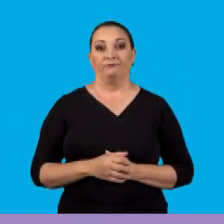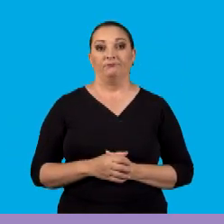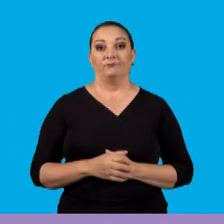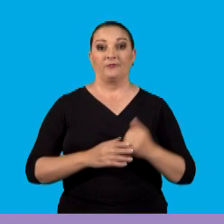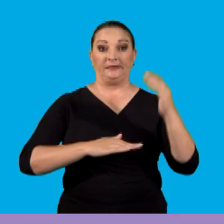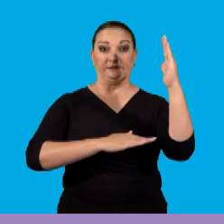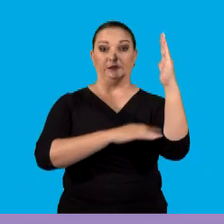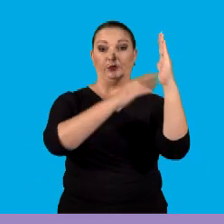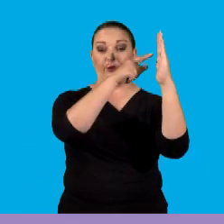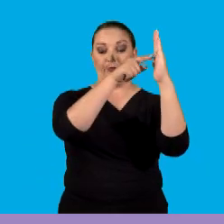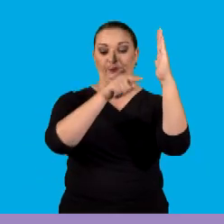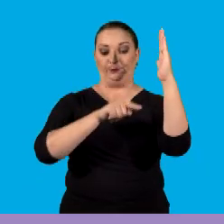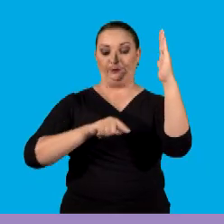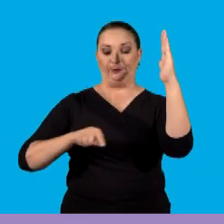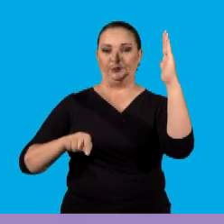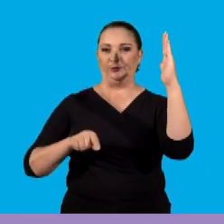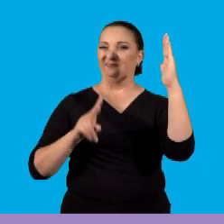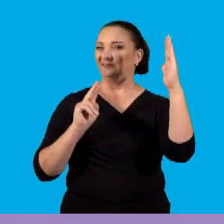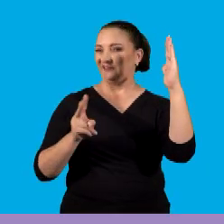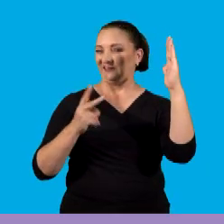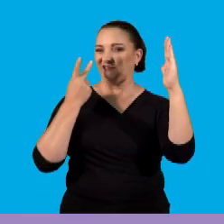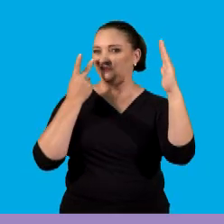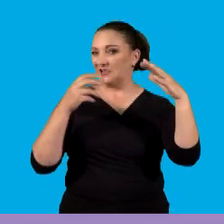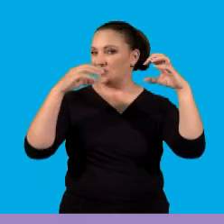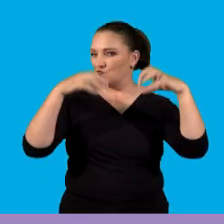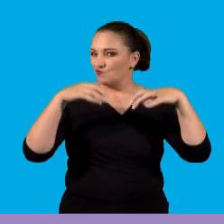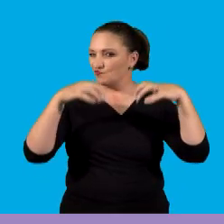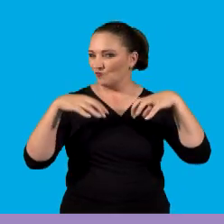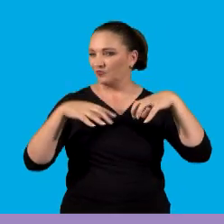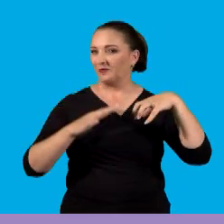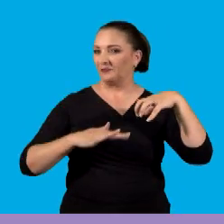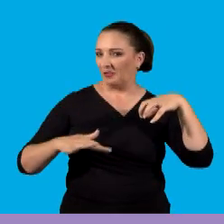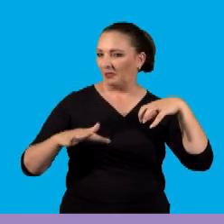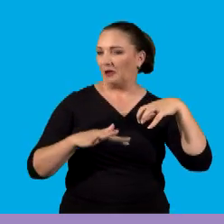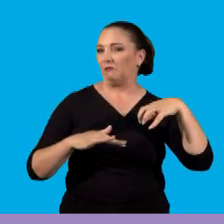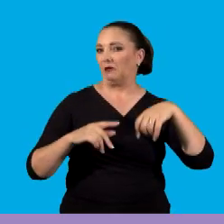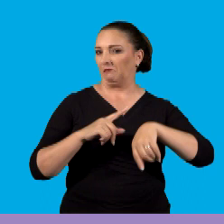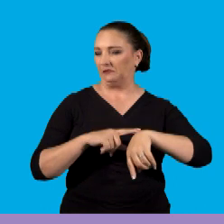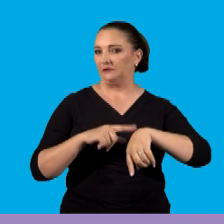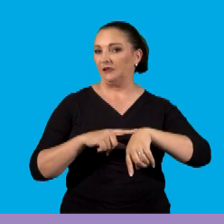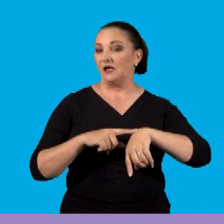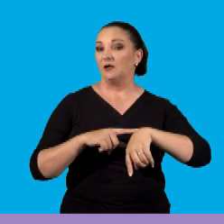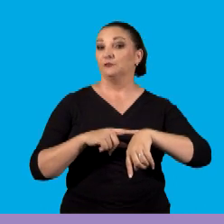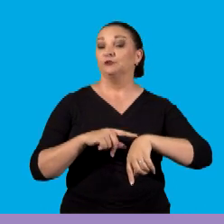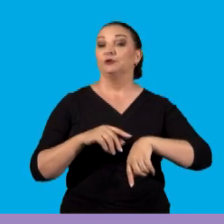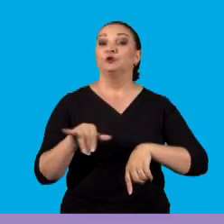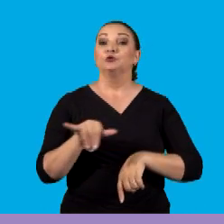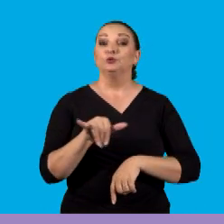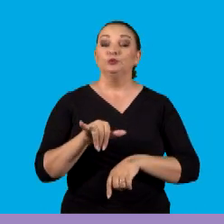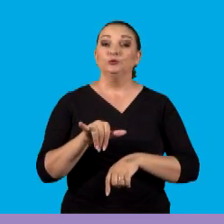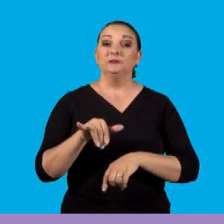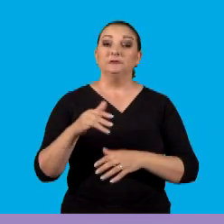we have, again, a graph representing the rainfall in a certain area over a period of time, there will be